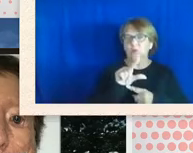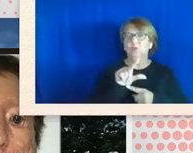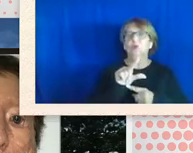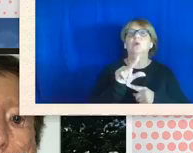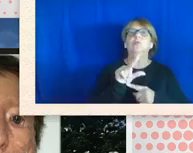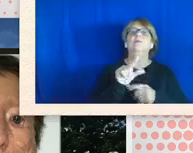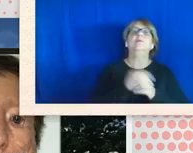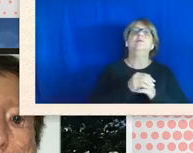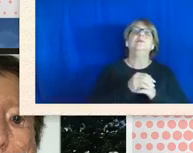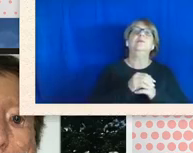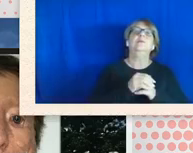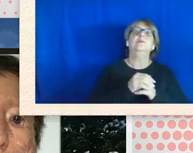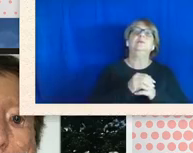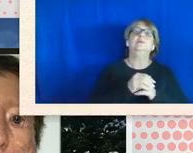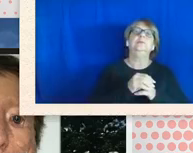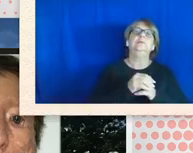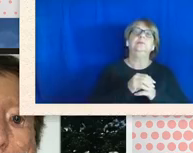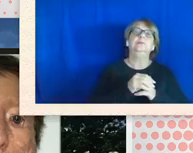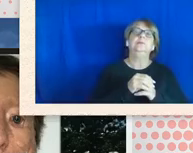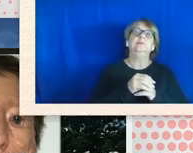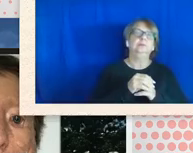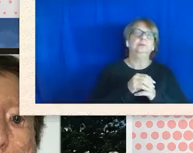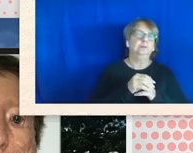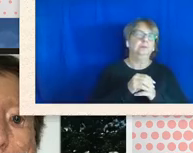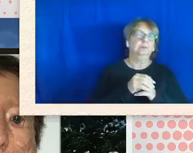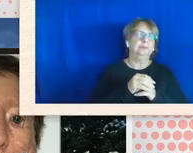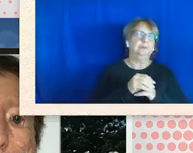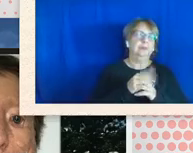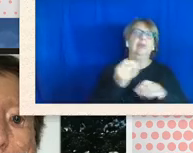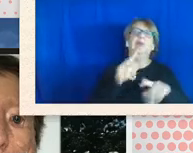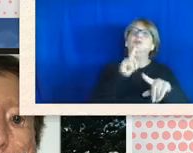2022, depending upon